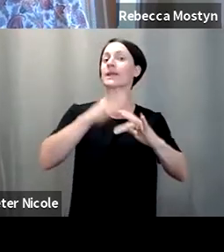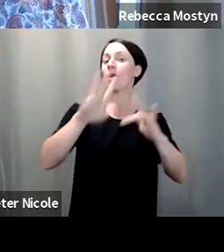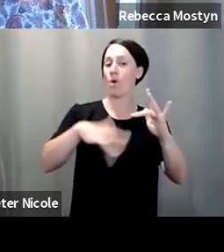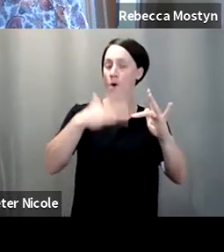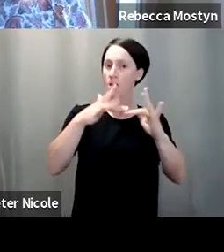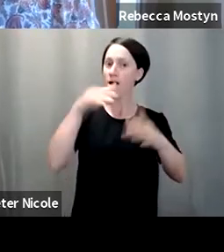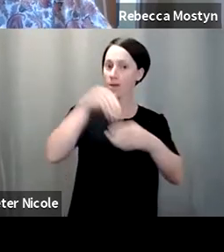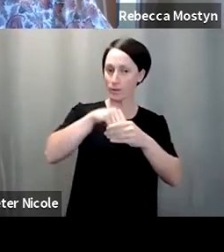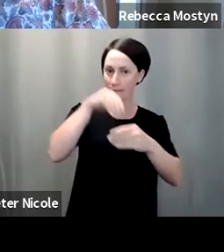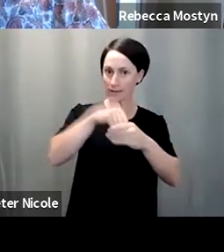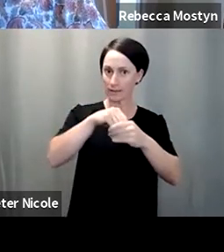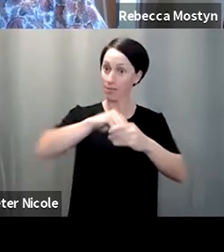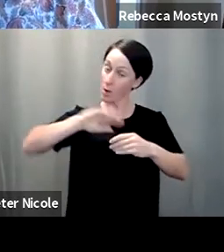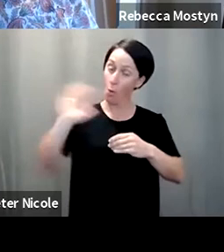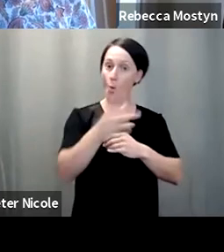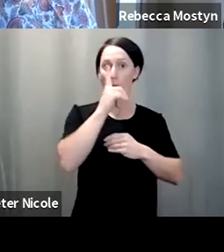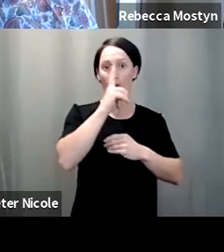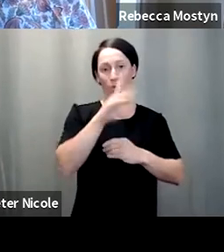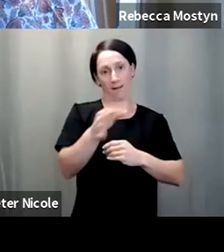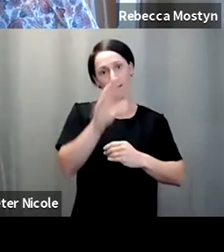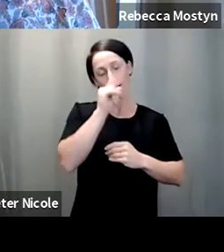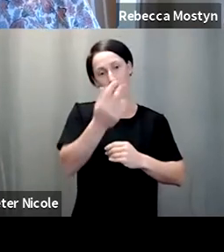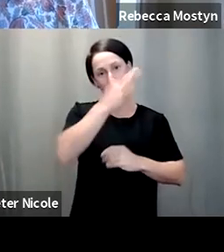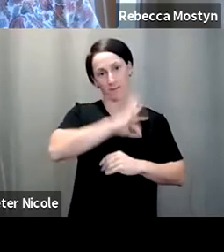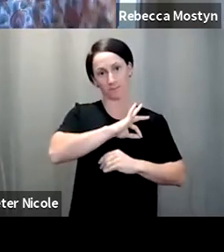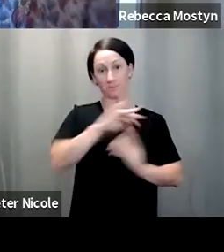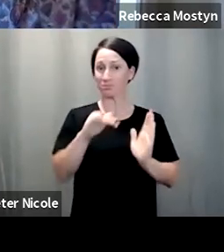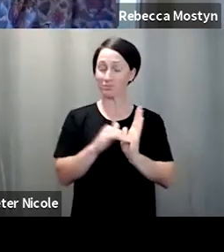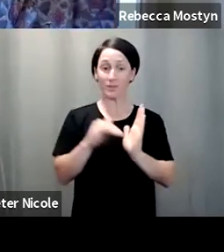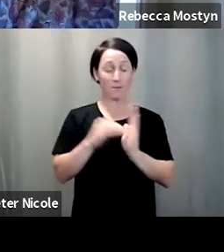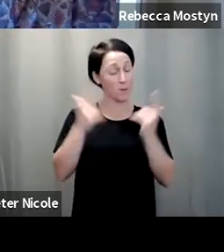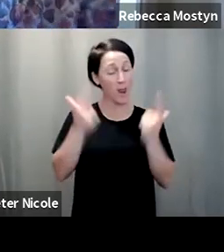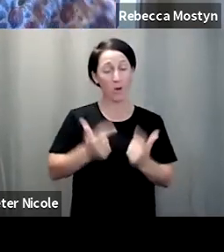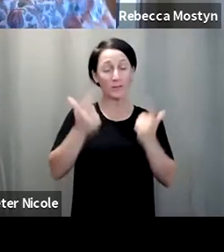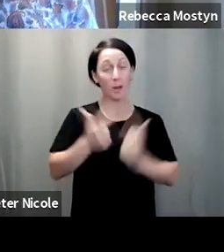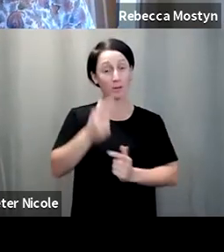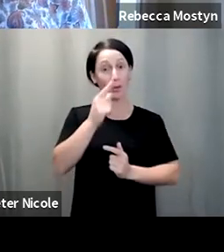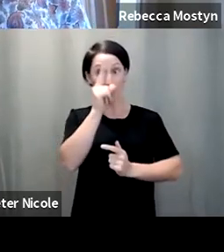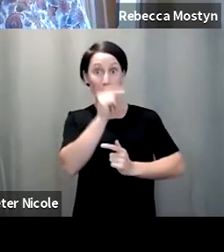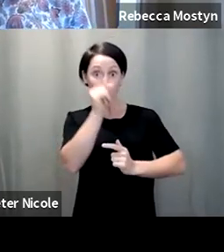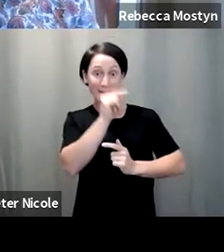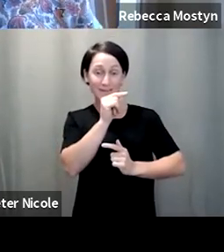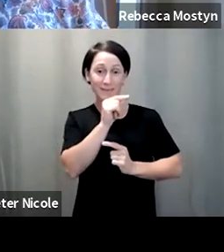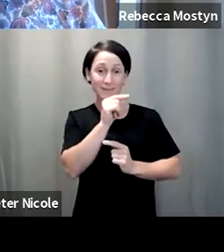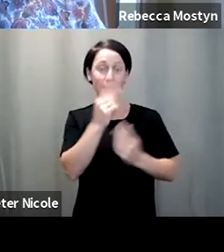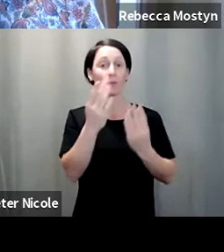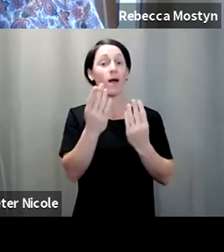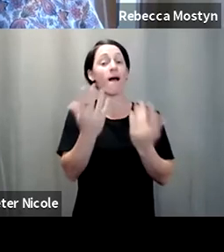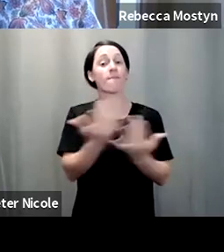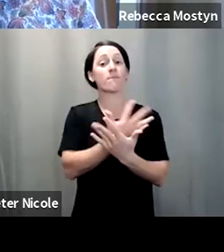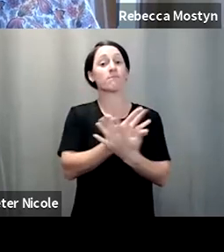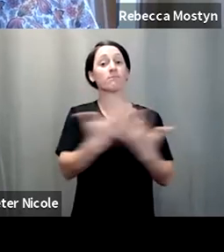You know, because honestly, there's so much potential right now, particularly in arts organizations in